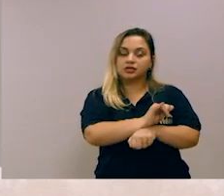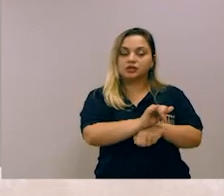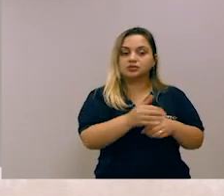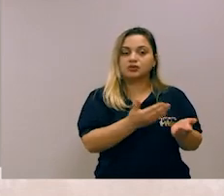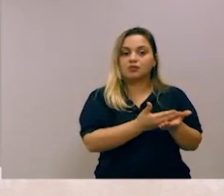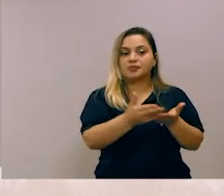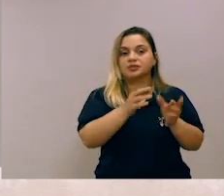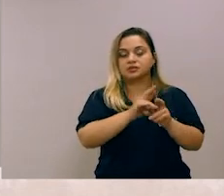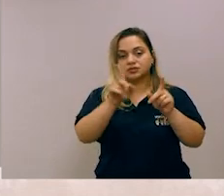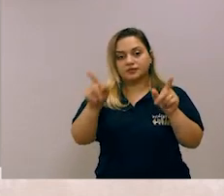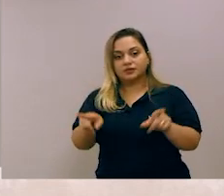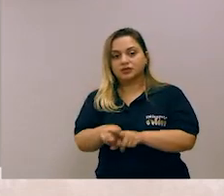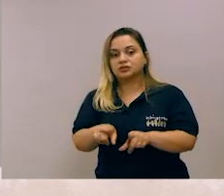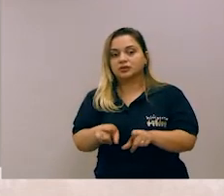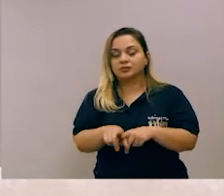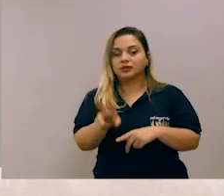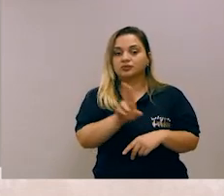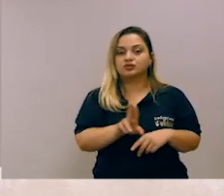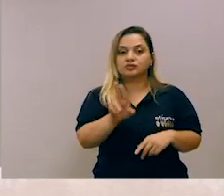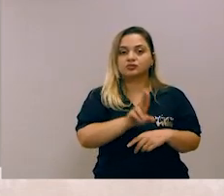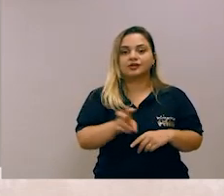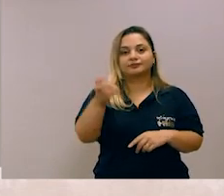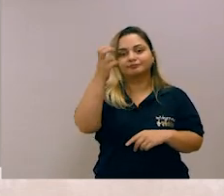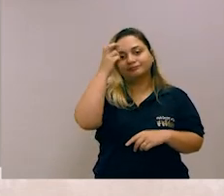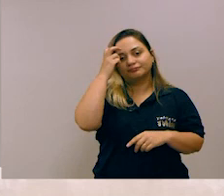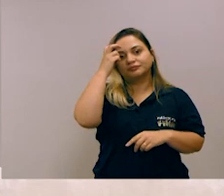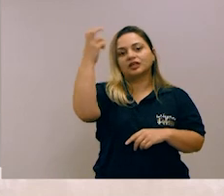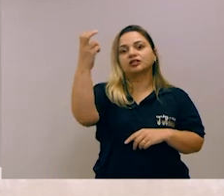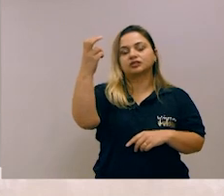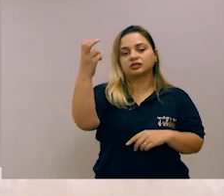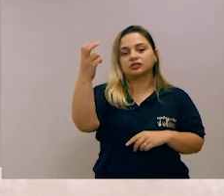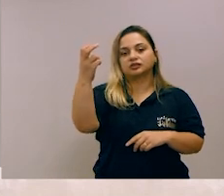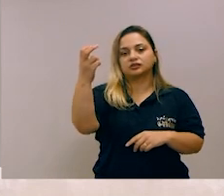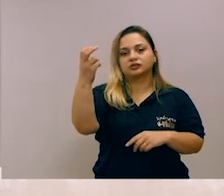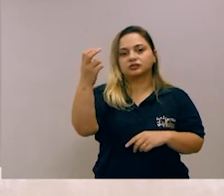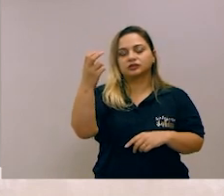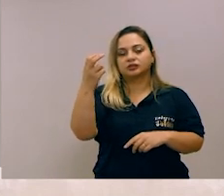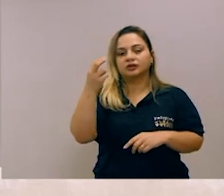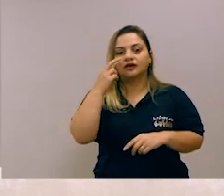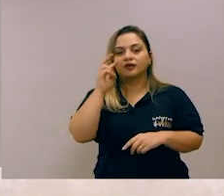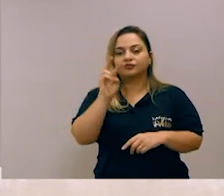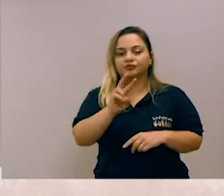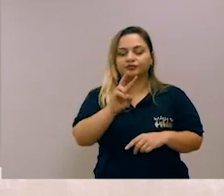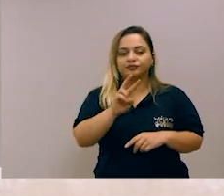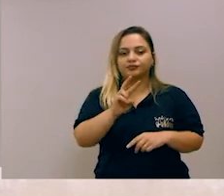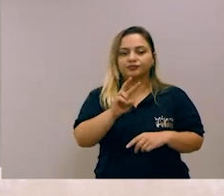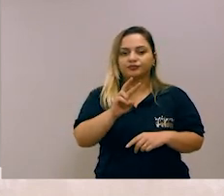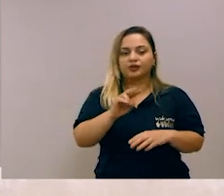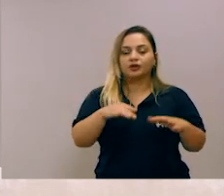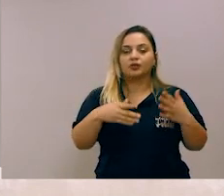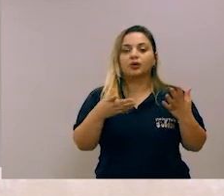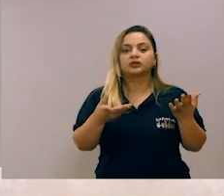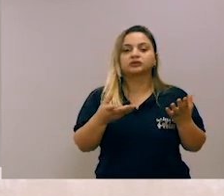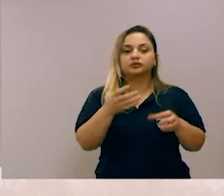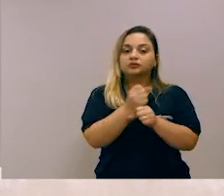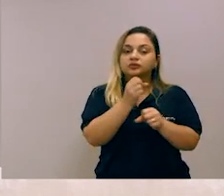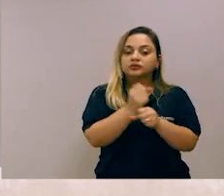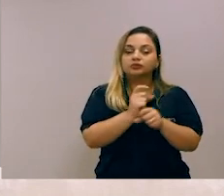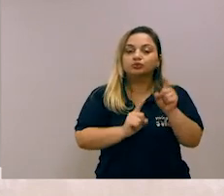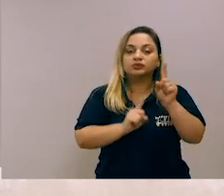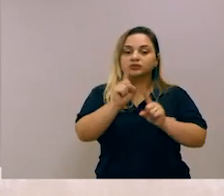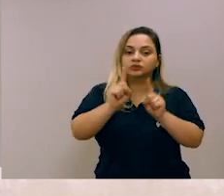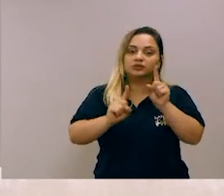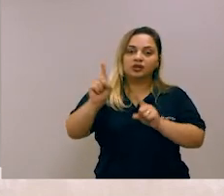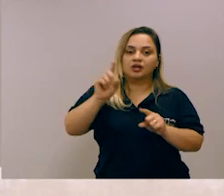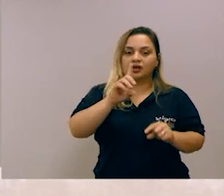we are going to discuss something, and Diego is going to use this. We're going to use operational intelligence. We're going to get the data that